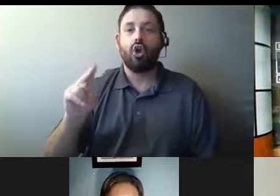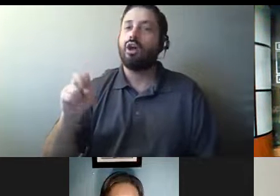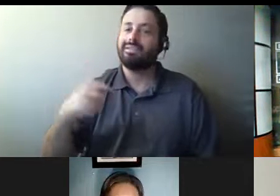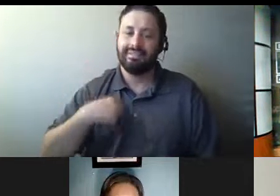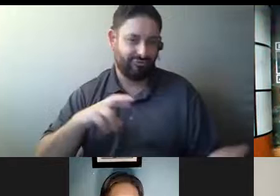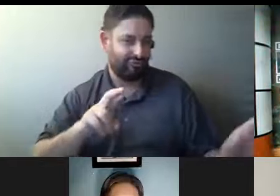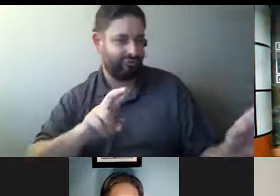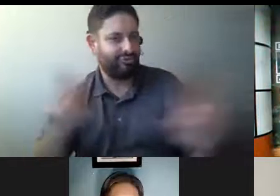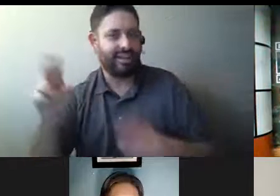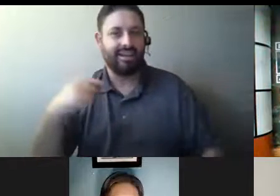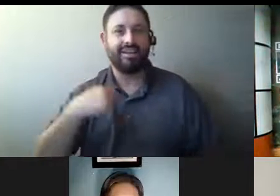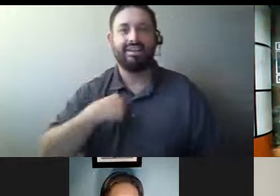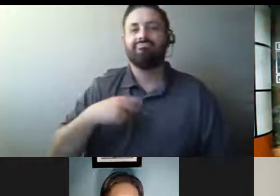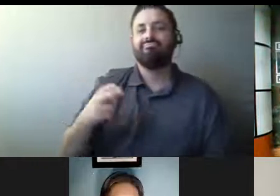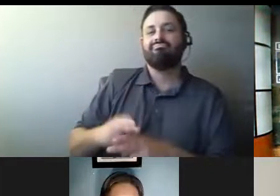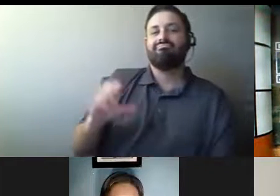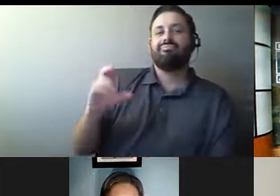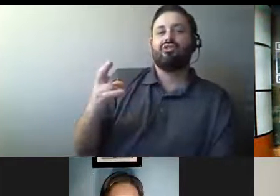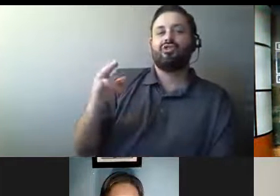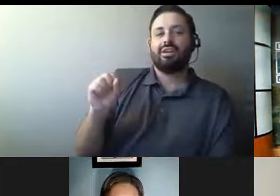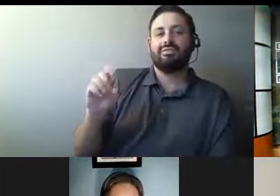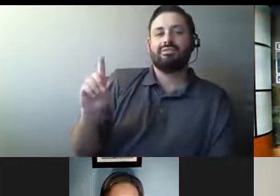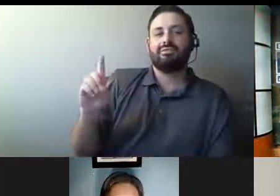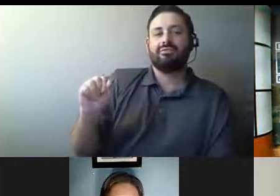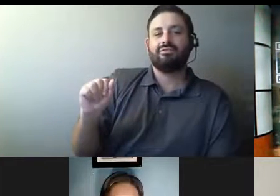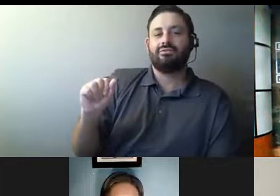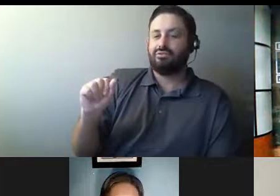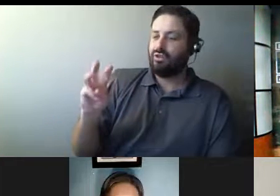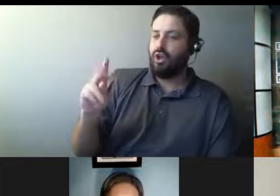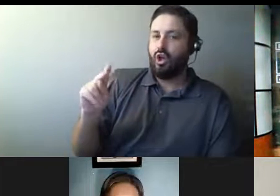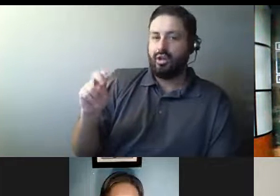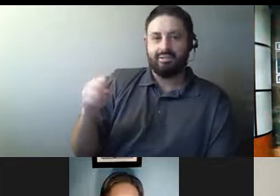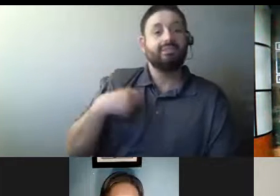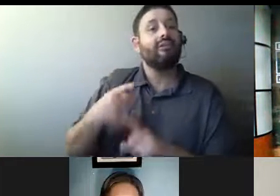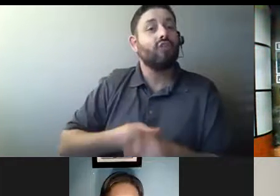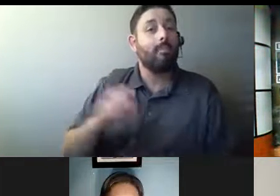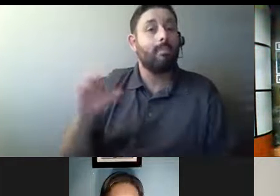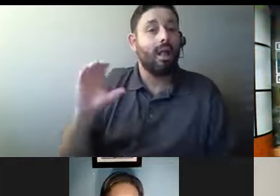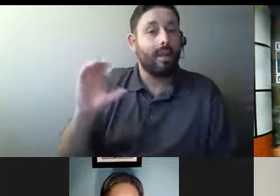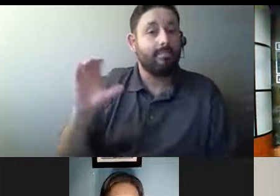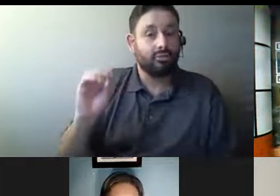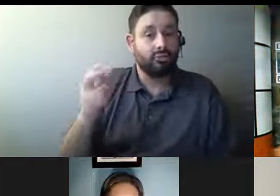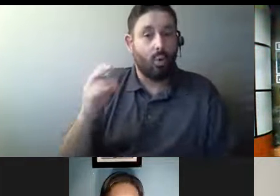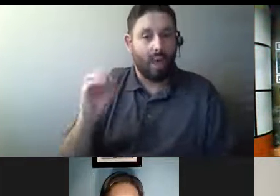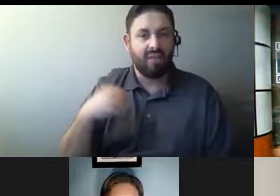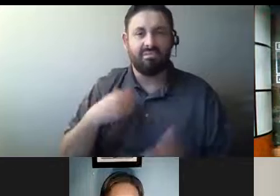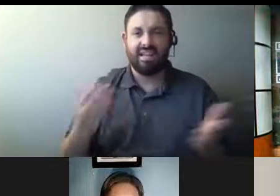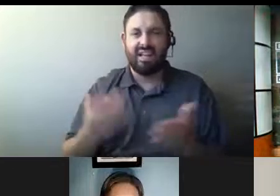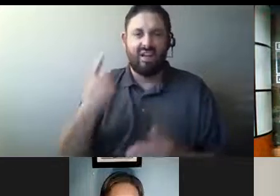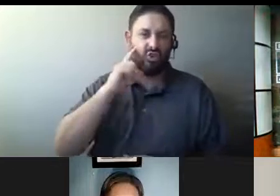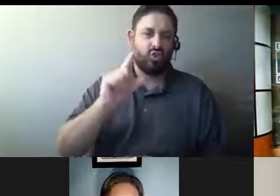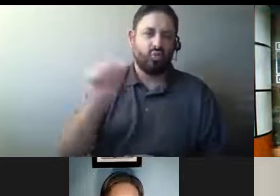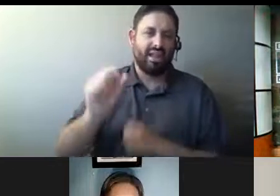ready. My name is Chris Dawkins, as you said. I'm from Columbus, Ohio. I've been in San Antonio about 20